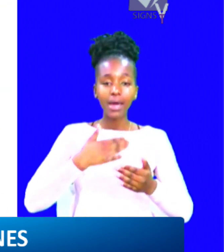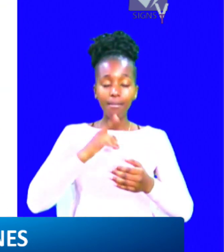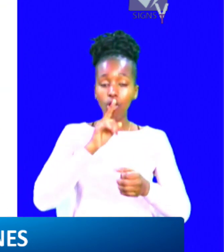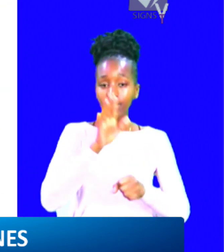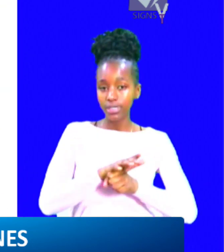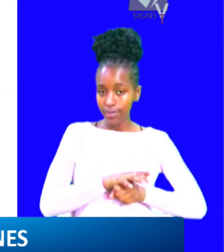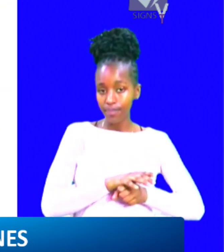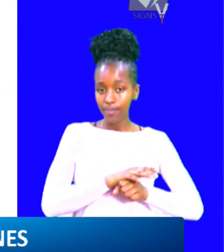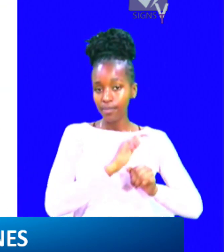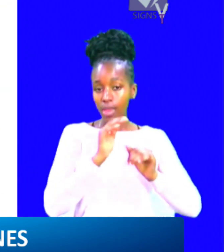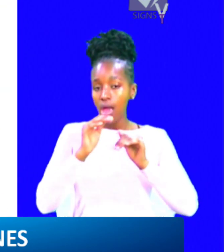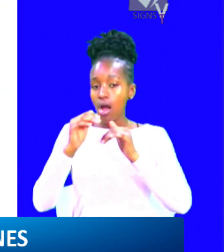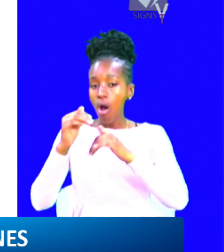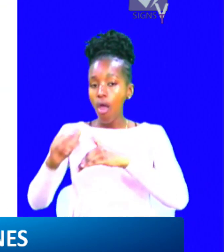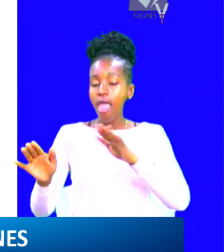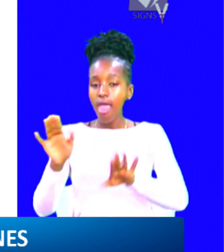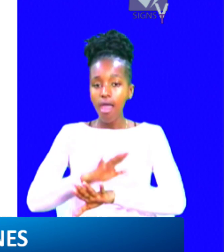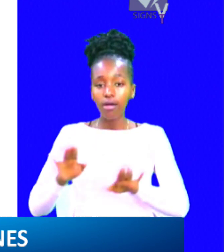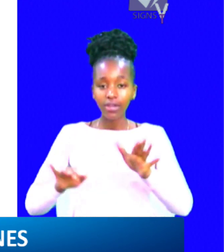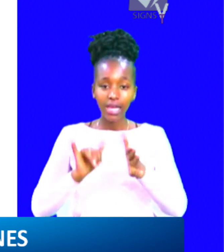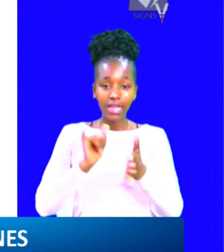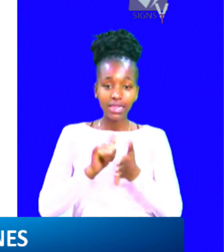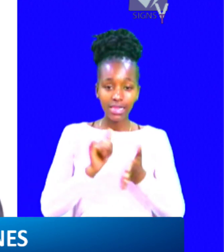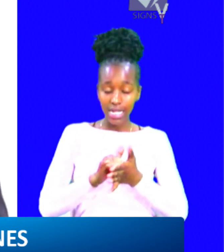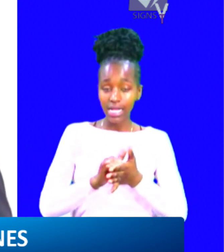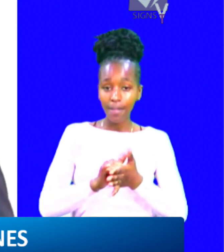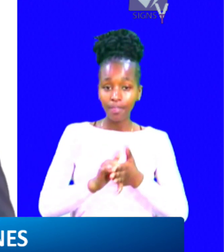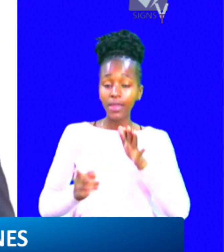Mambo yale huyu David alifanya